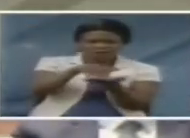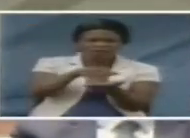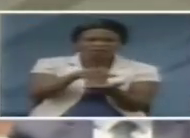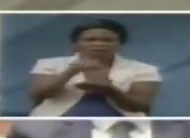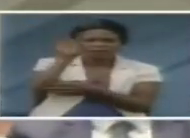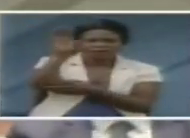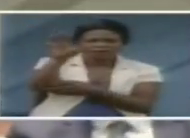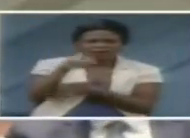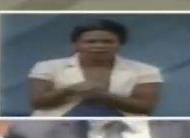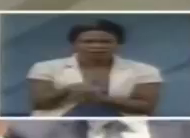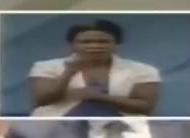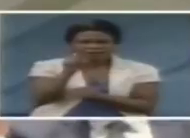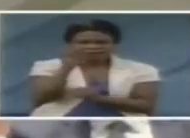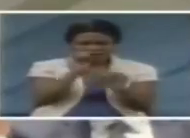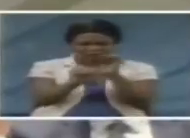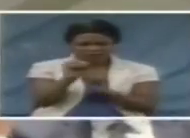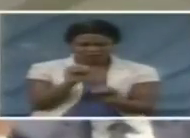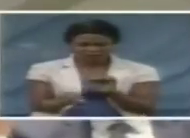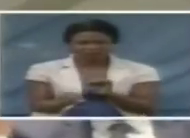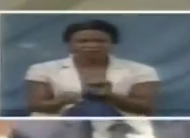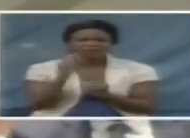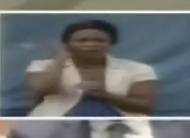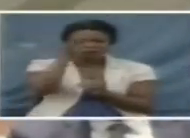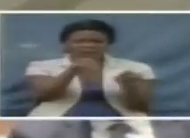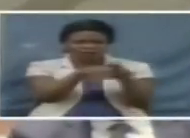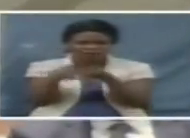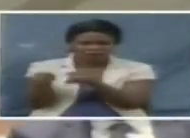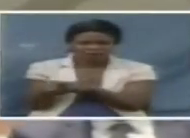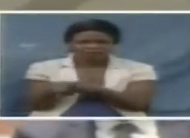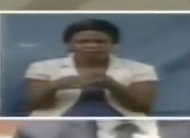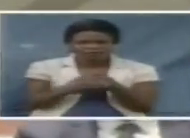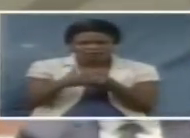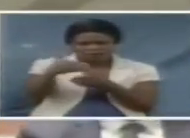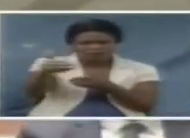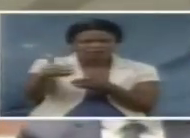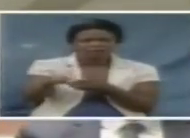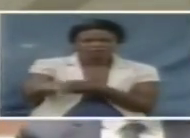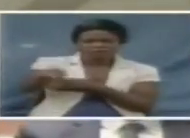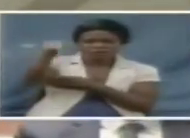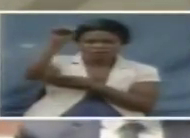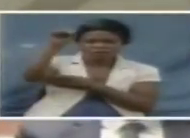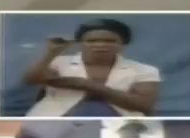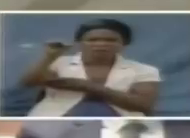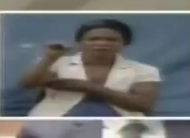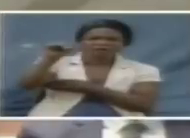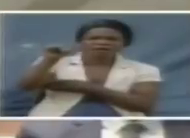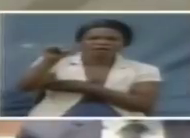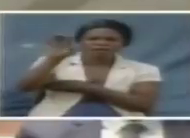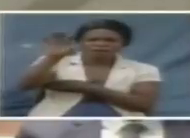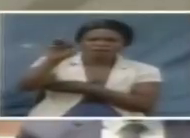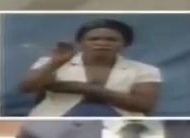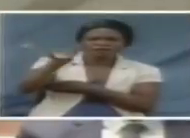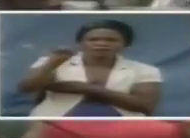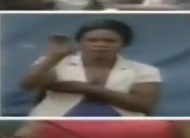Southern, and Central provinces. This intervention will also extend to Northern, Muchinga,